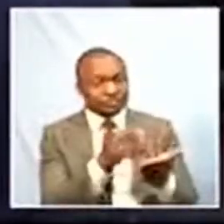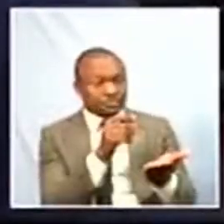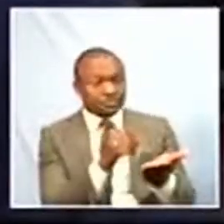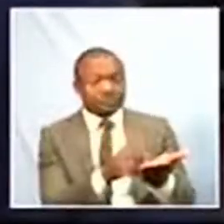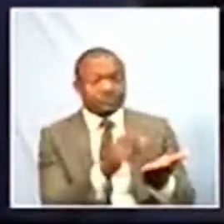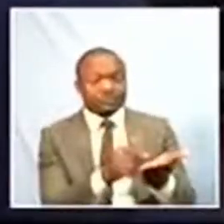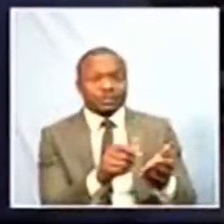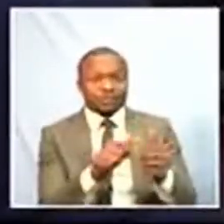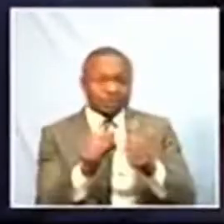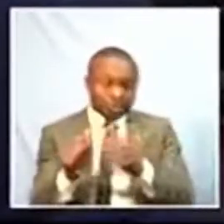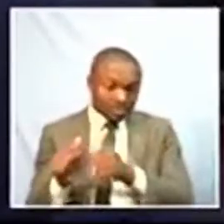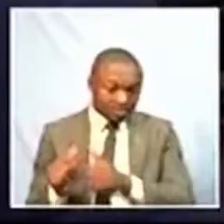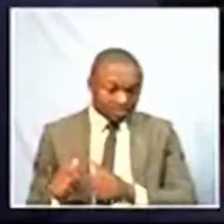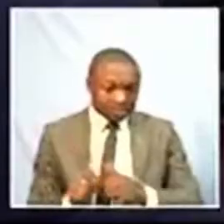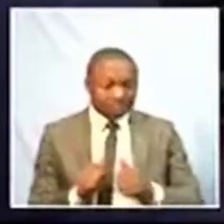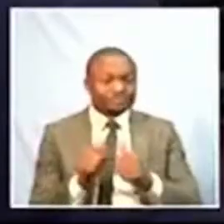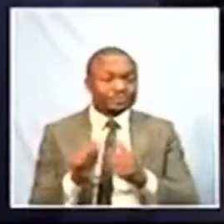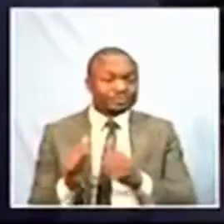taken.